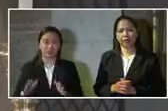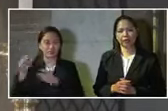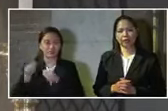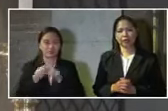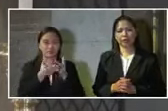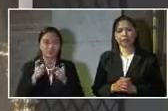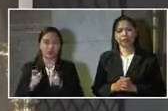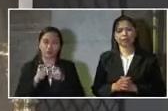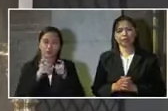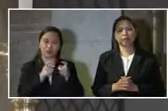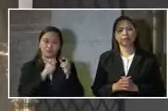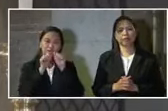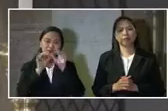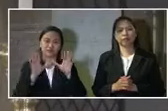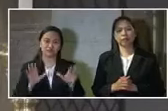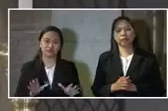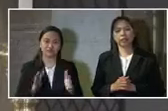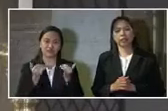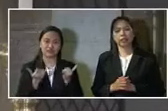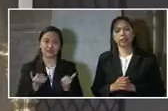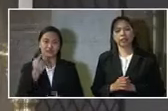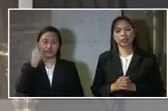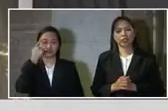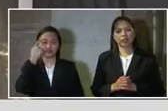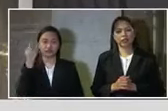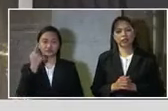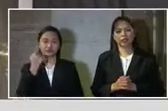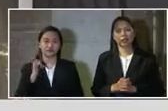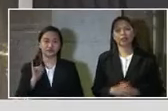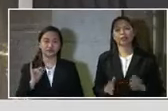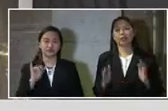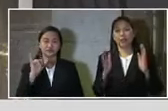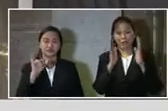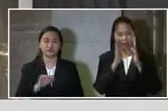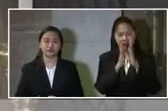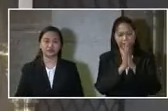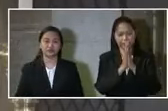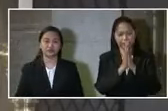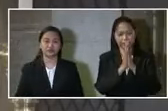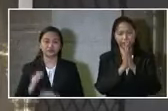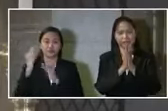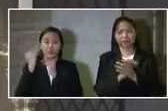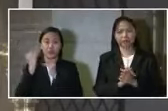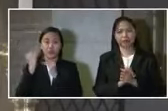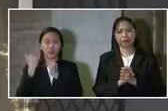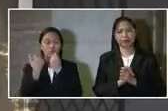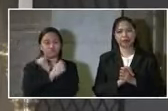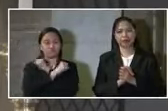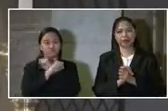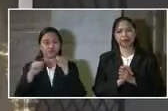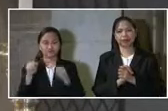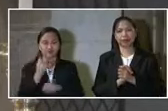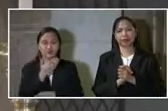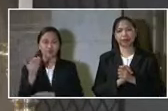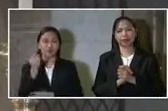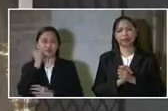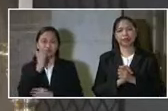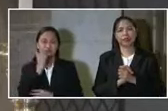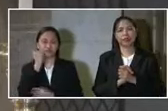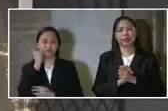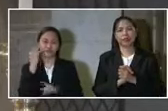the gifts of His blessing, now and forever. Amen. may He free you always